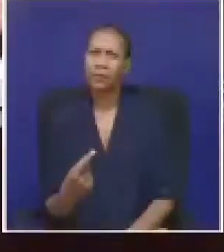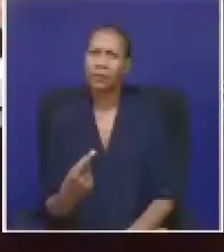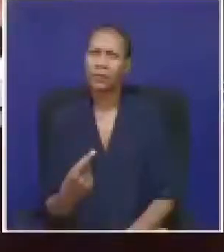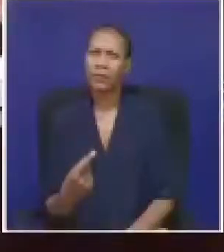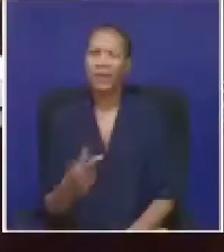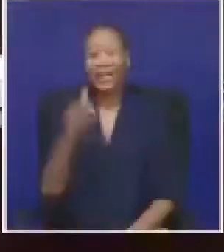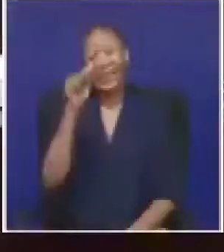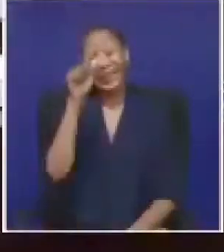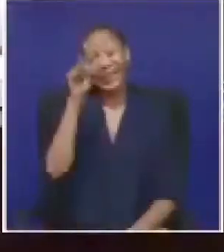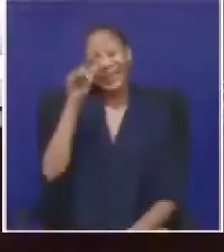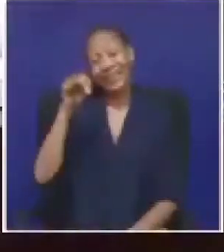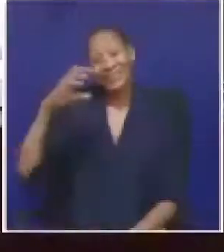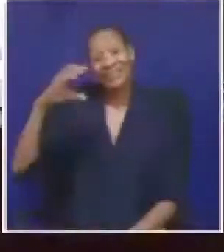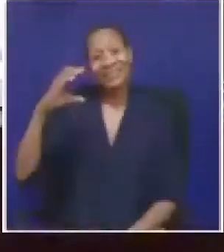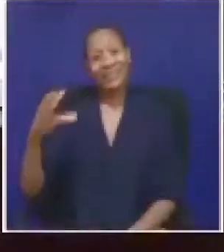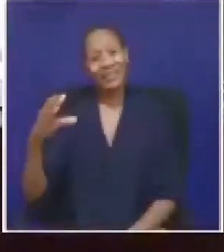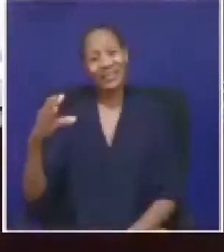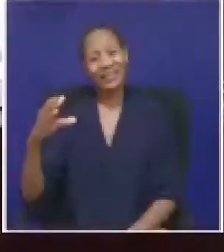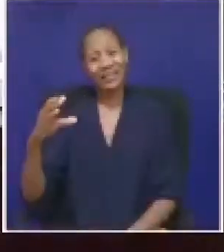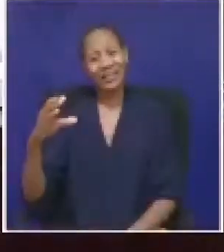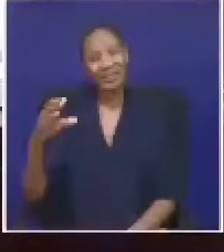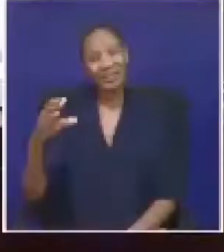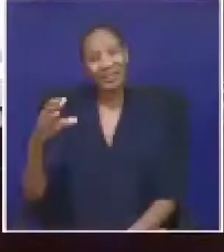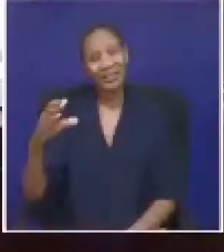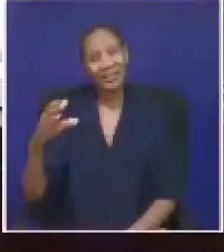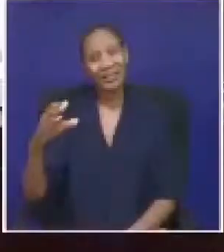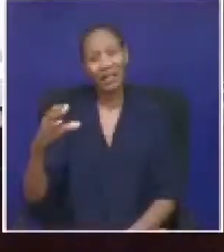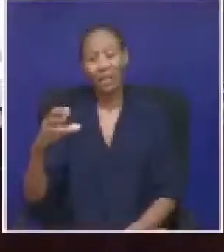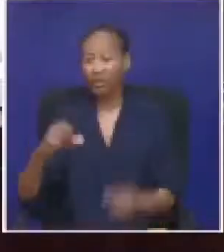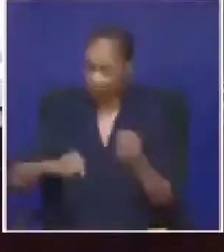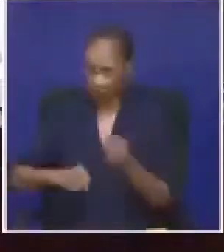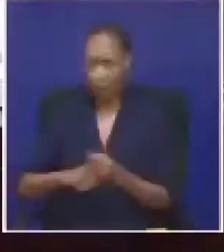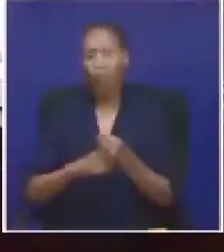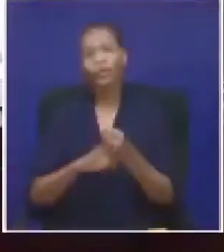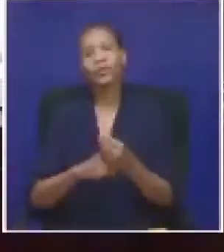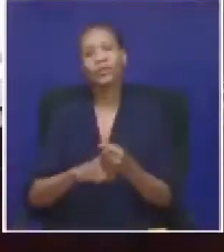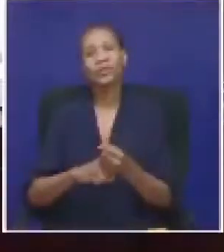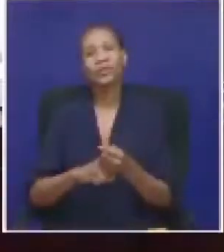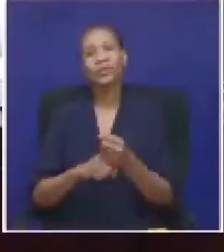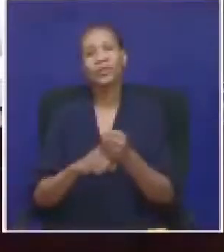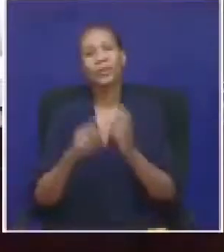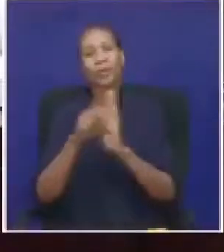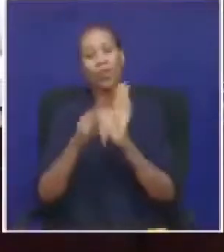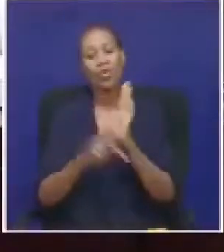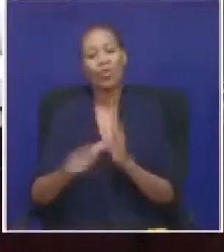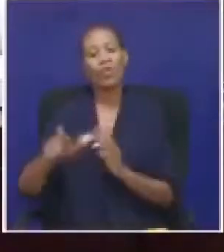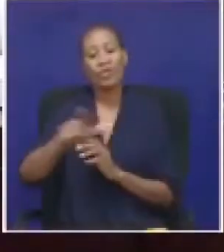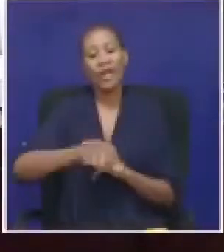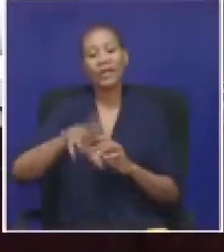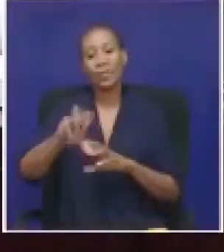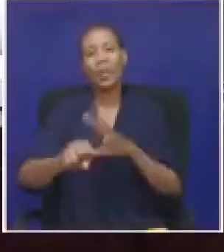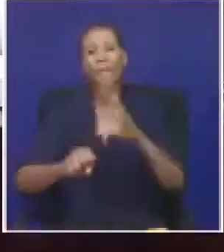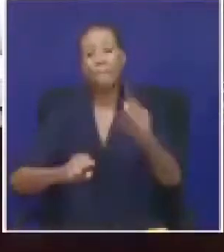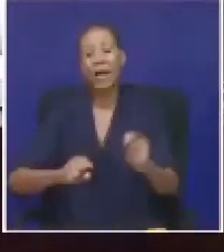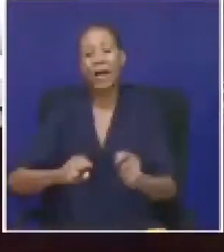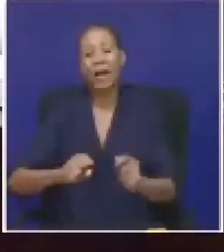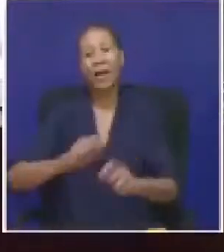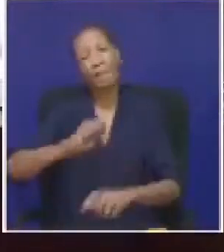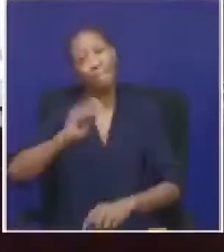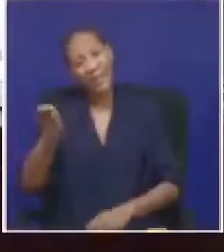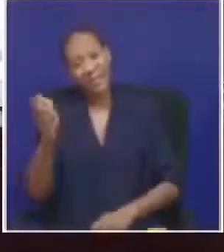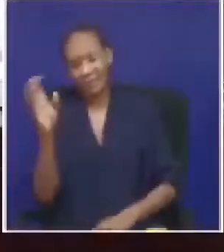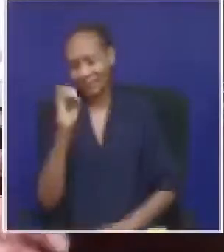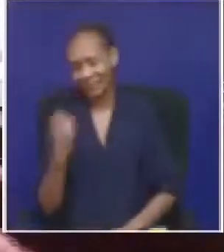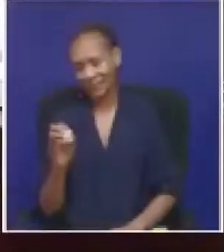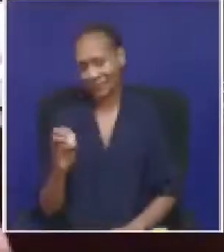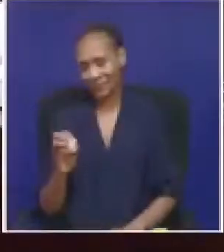the ANC is pro expropriation of land without compensation.